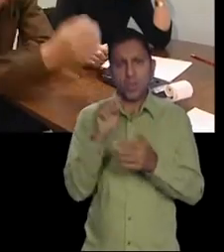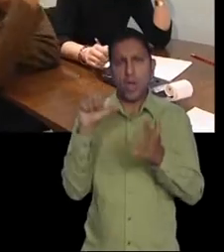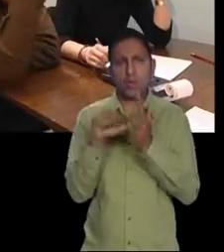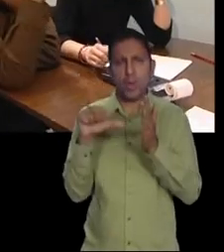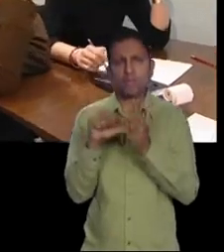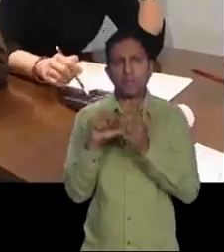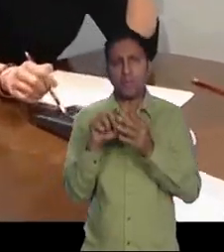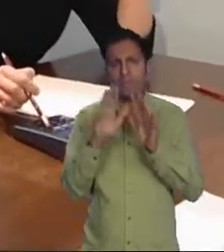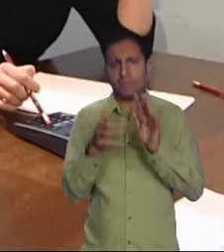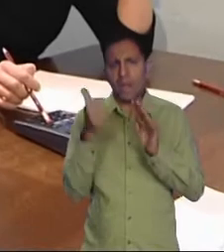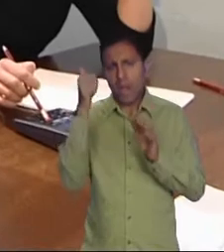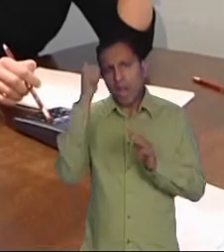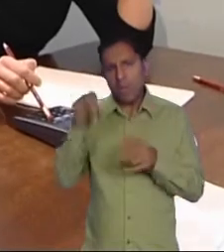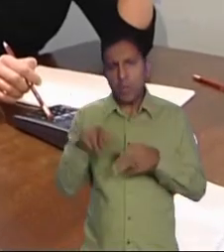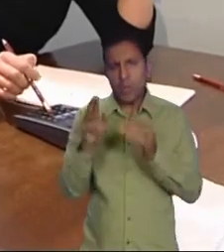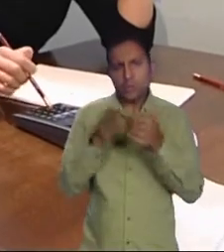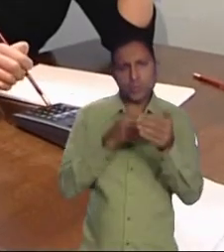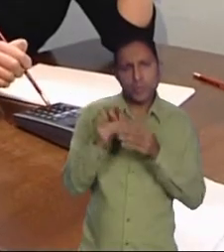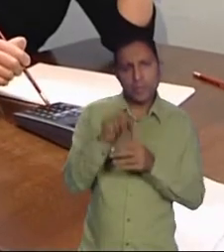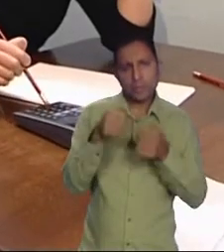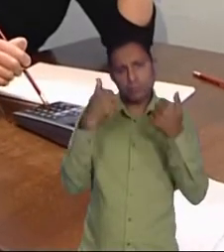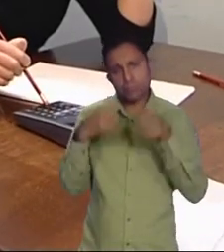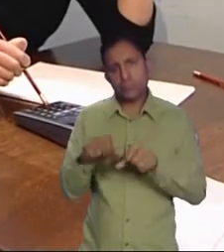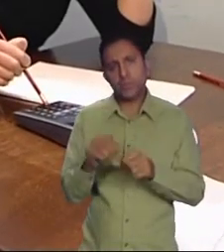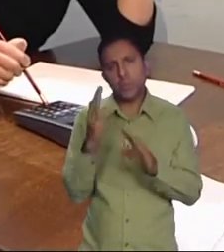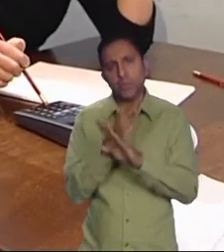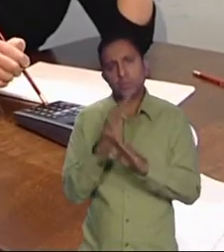modern codes. God. Divide by